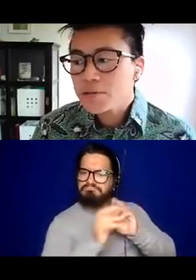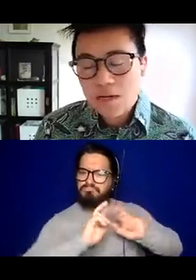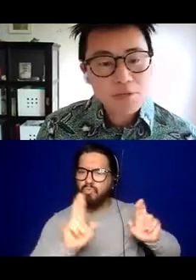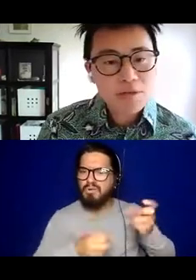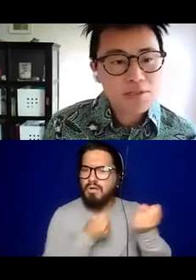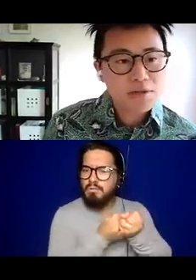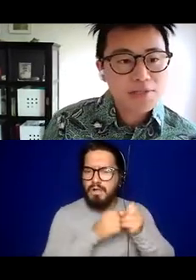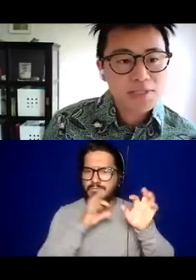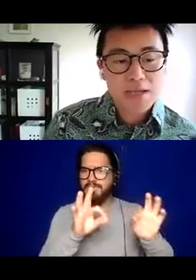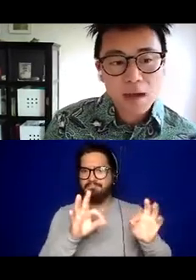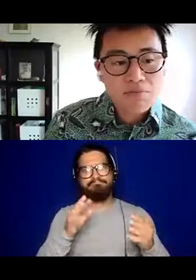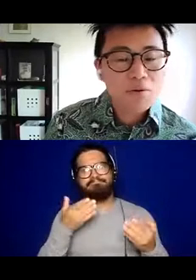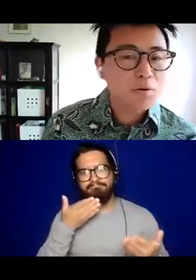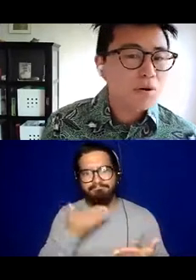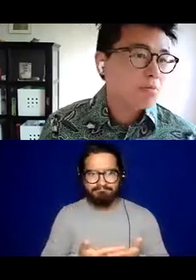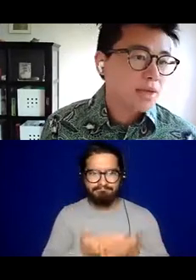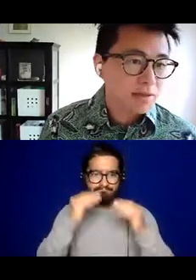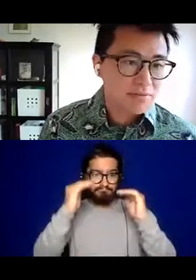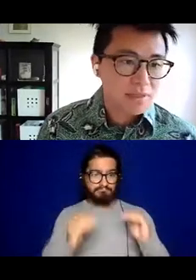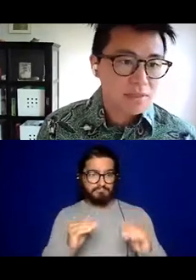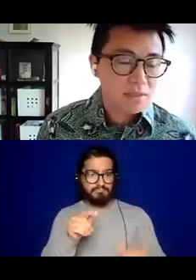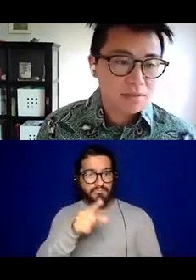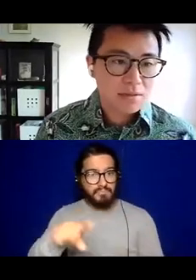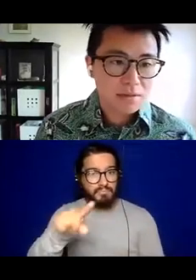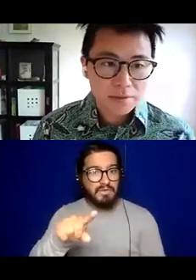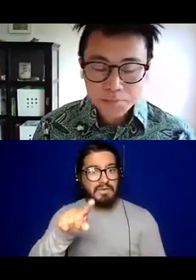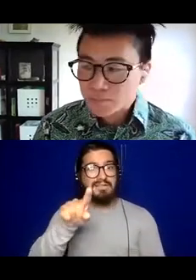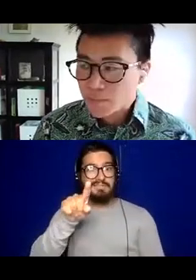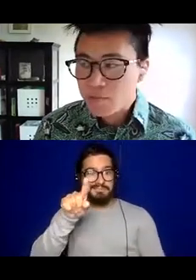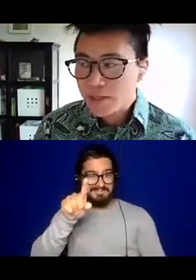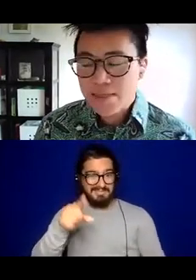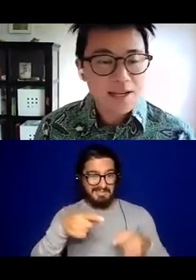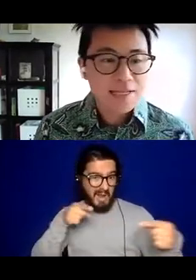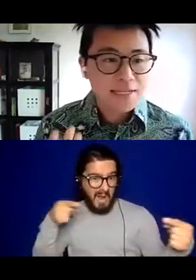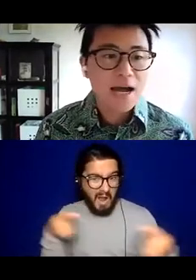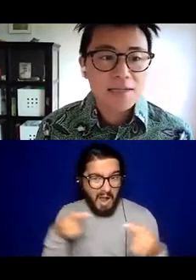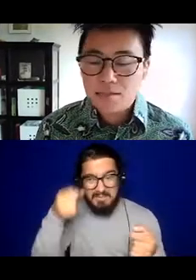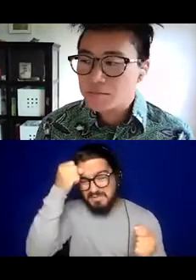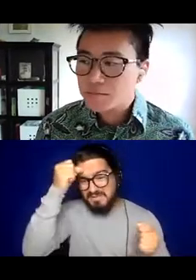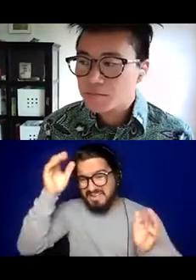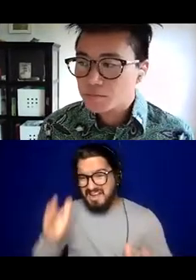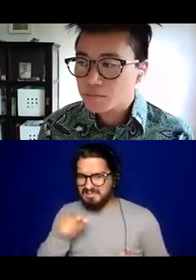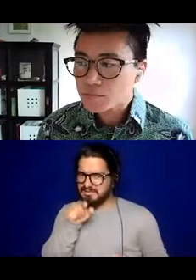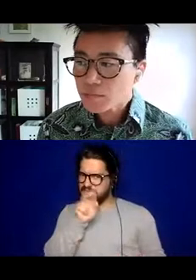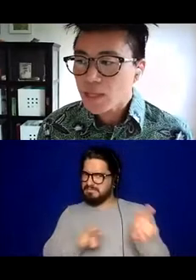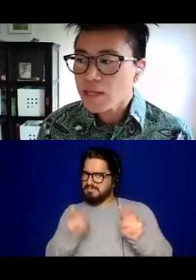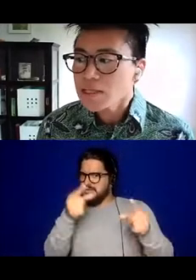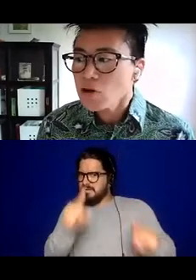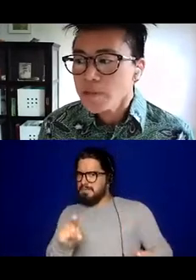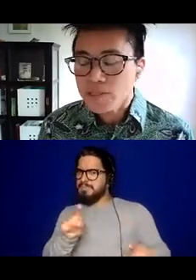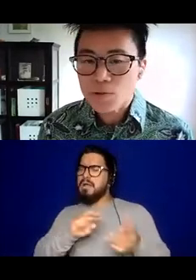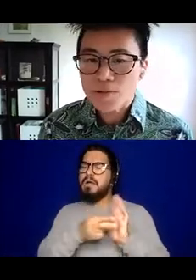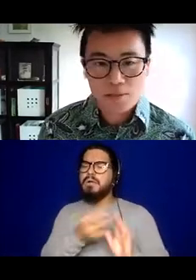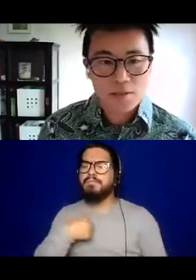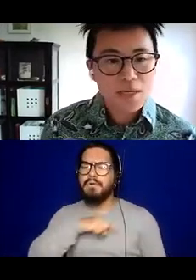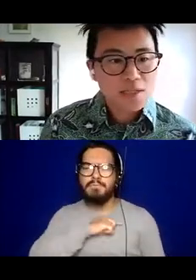Are there examples of this service standing up for or harming activists? And what can that indicate to us? Is it